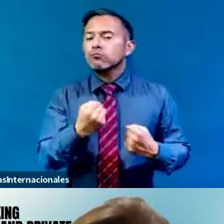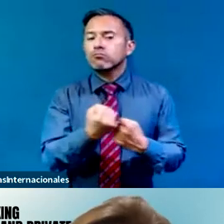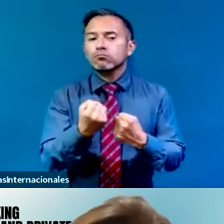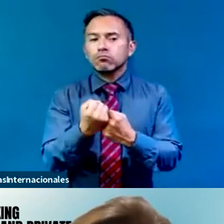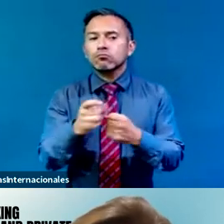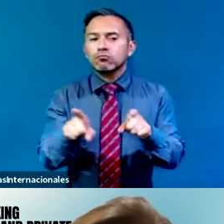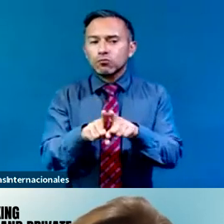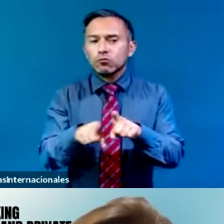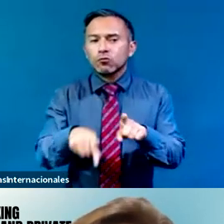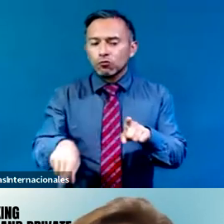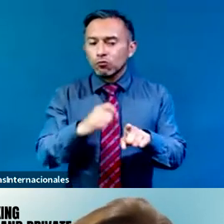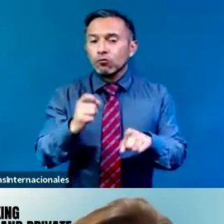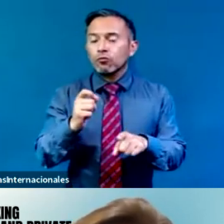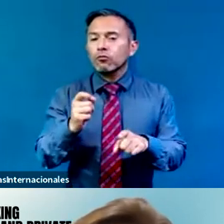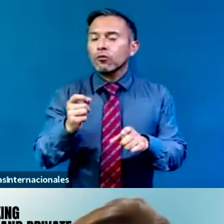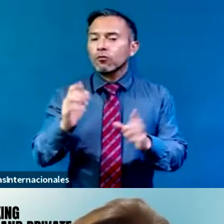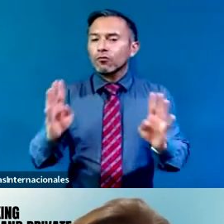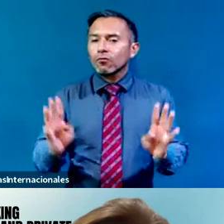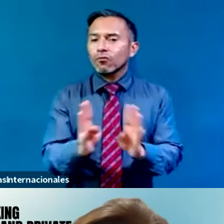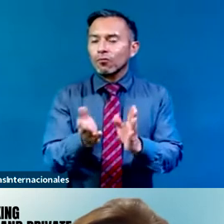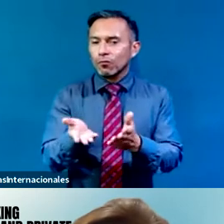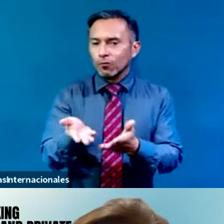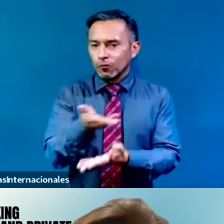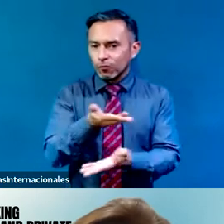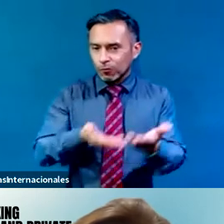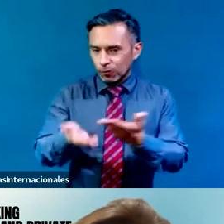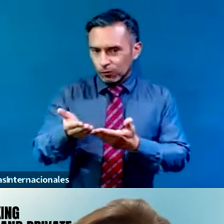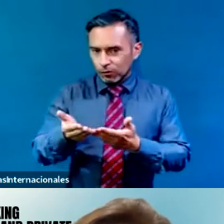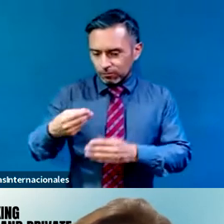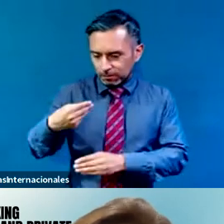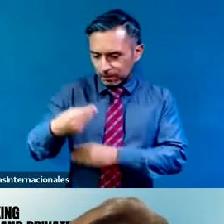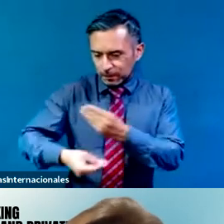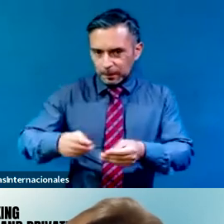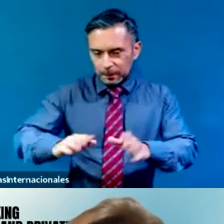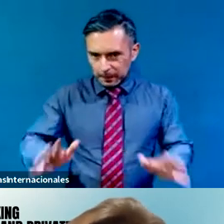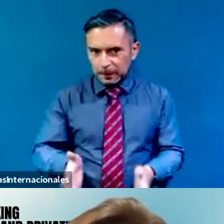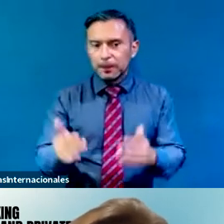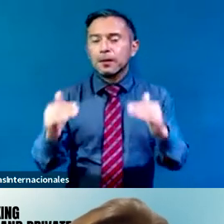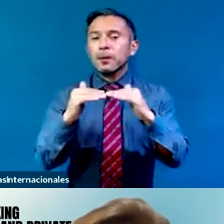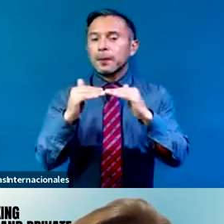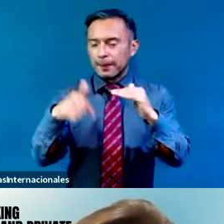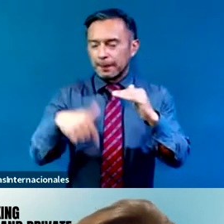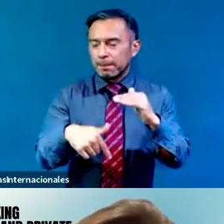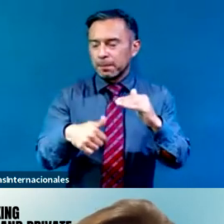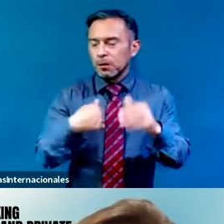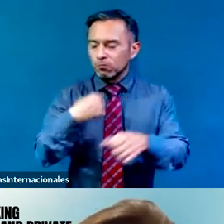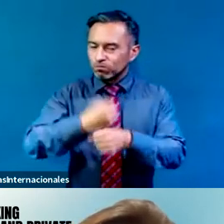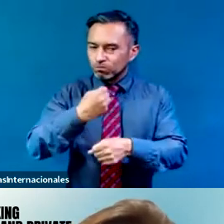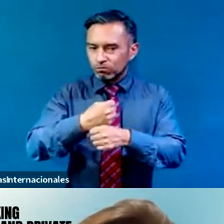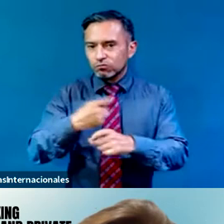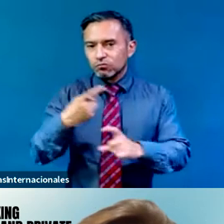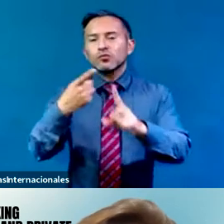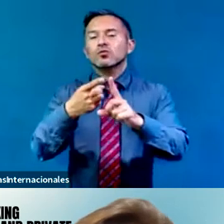and financial architecture where economic justice and rights for women can be the basis of a sustainable development